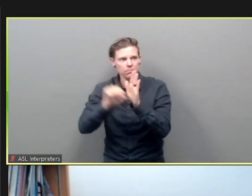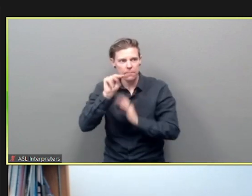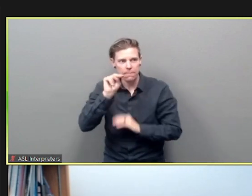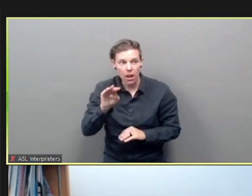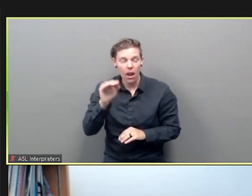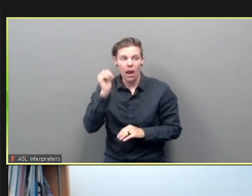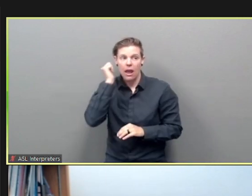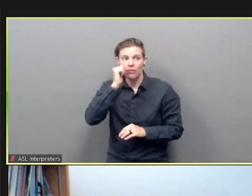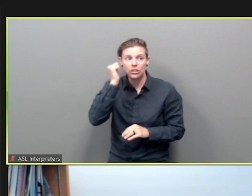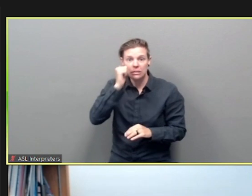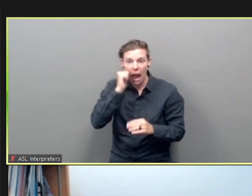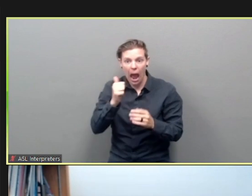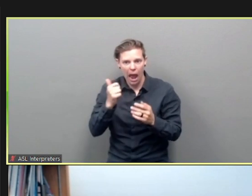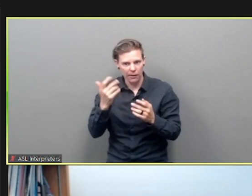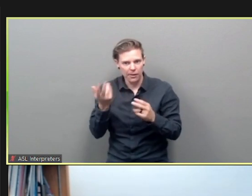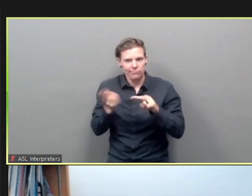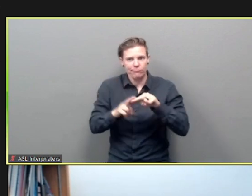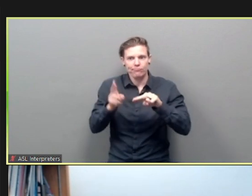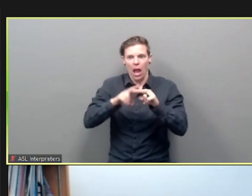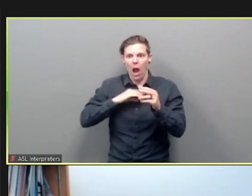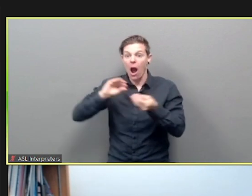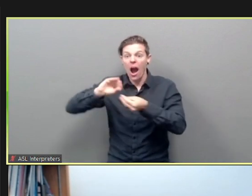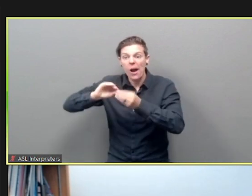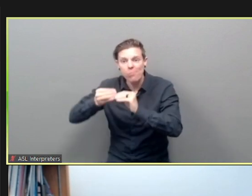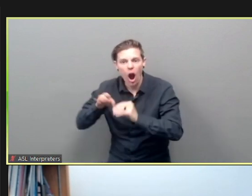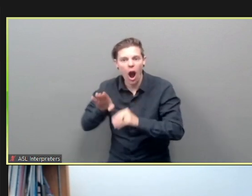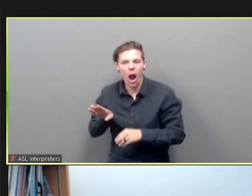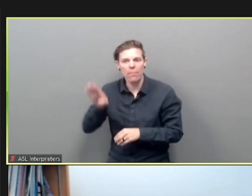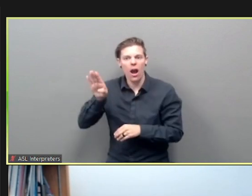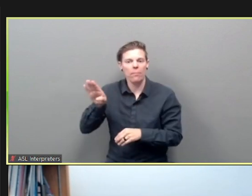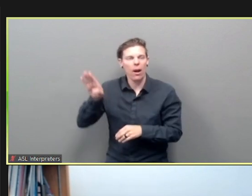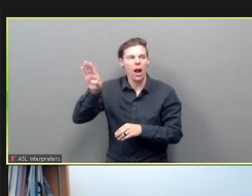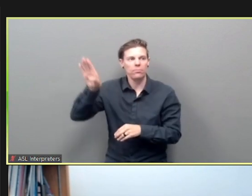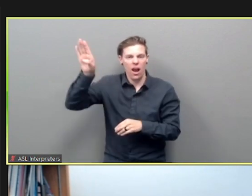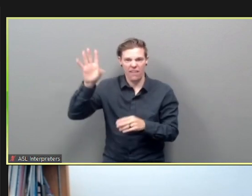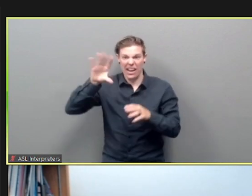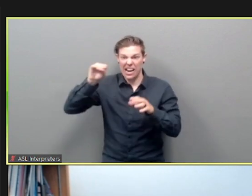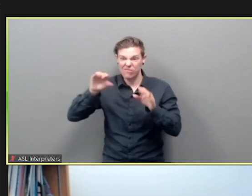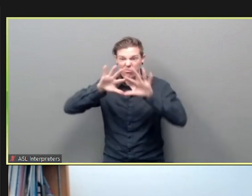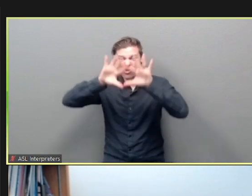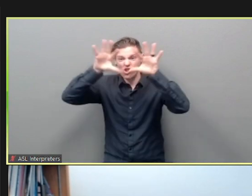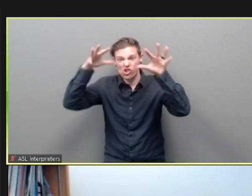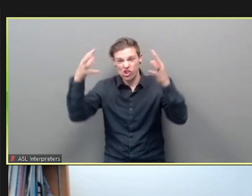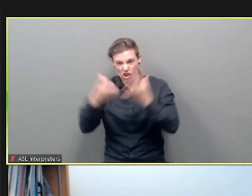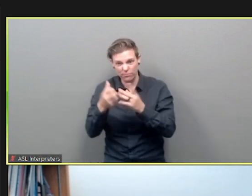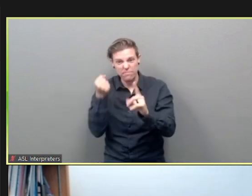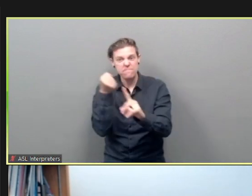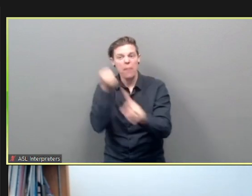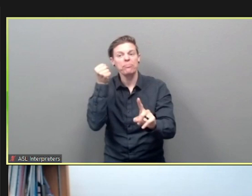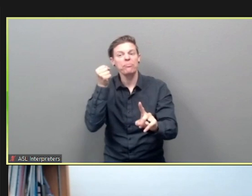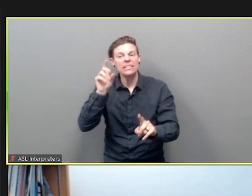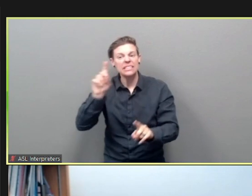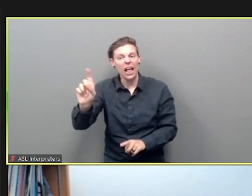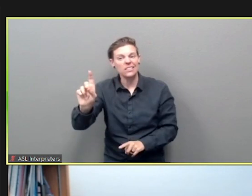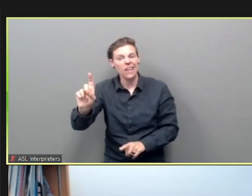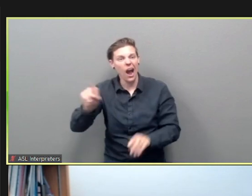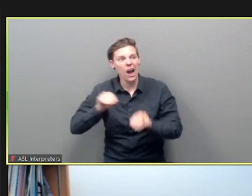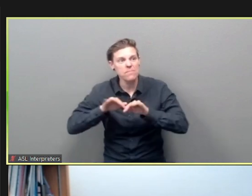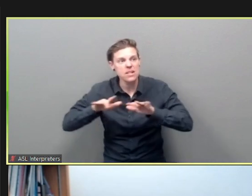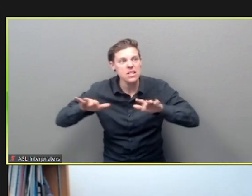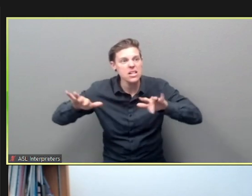the United States and also globally. So we're watching this very carefully for any